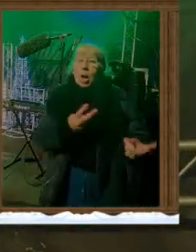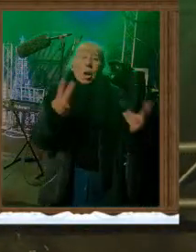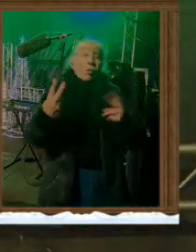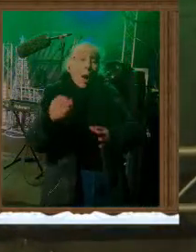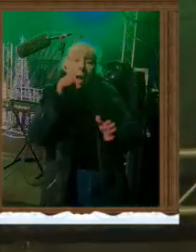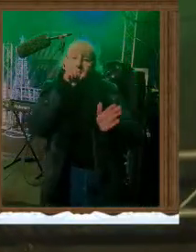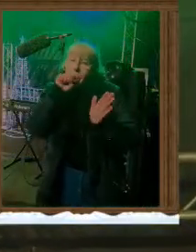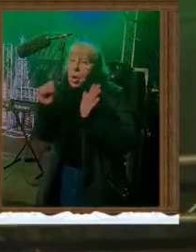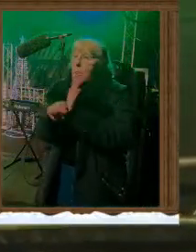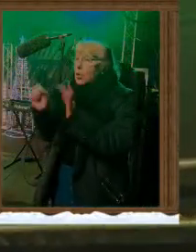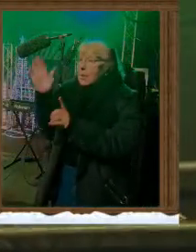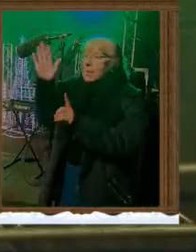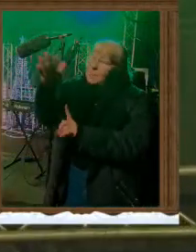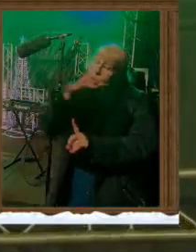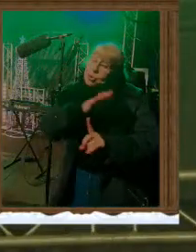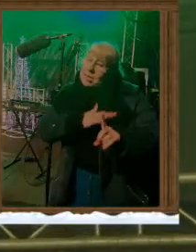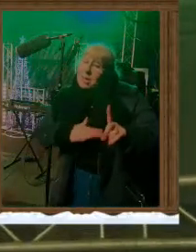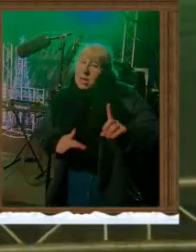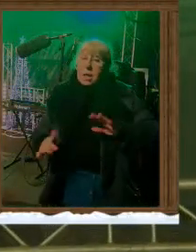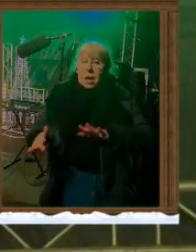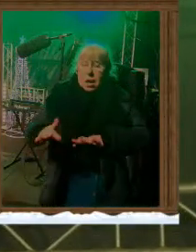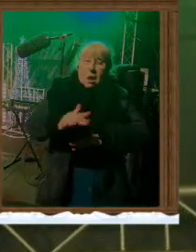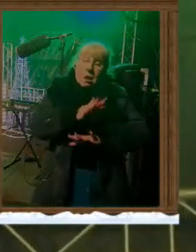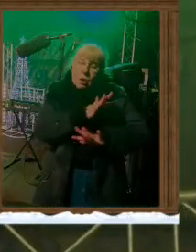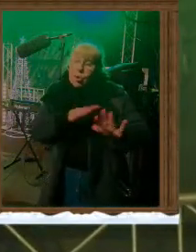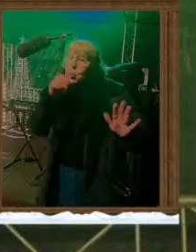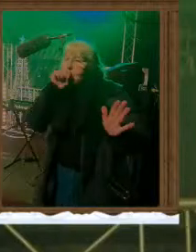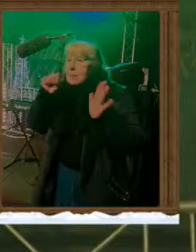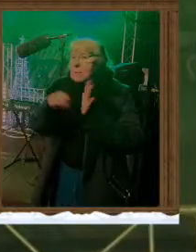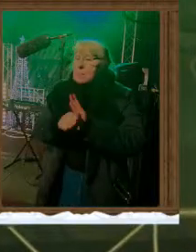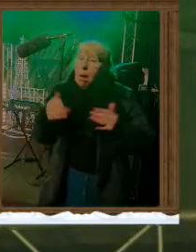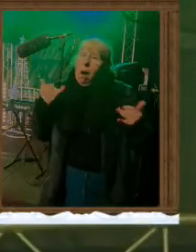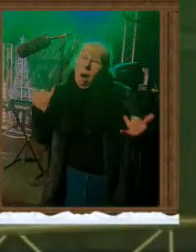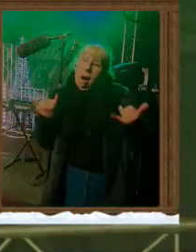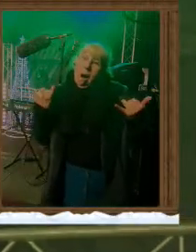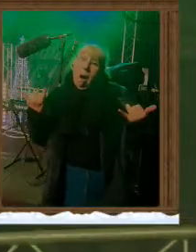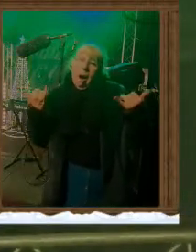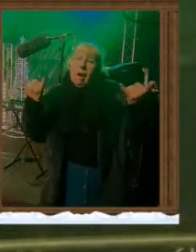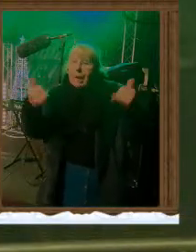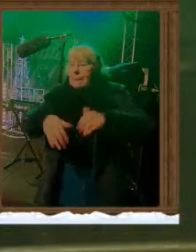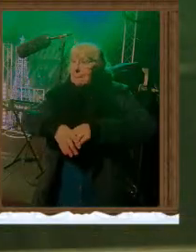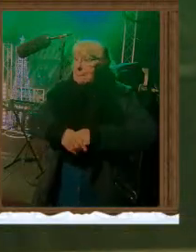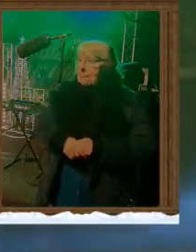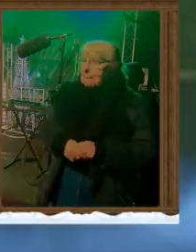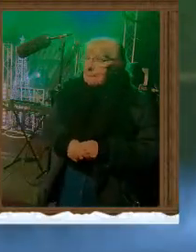Rocking around the Christmas tree at the Christmas party hop.